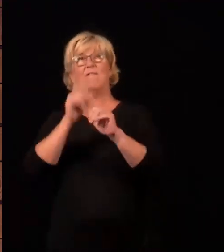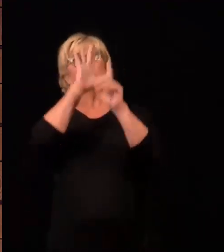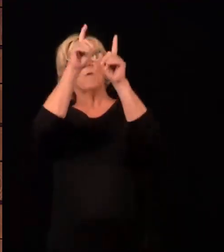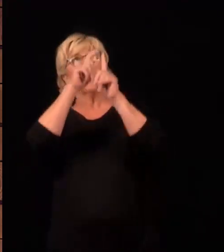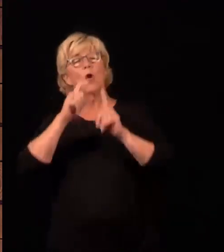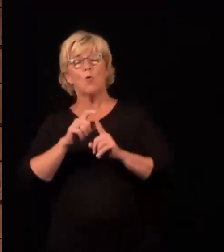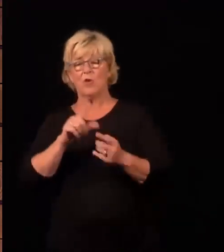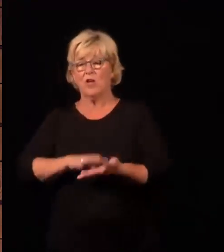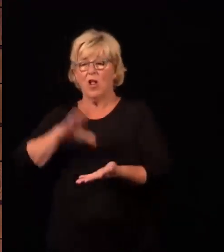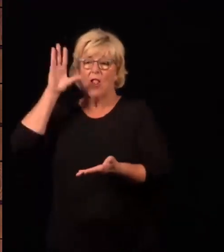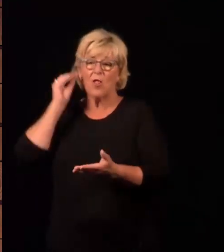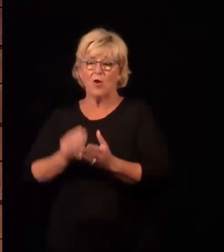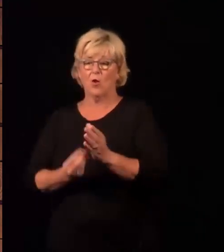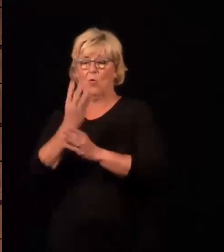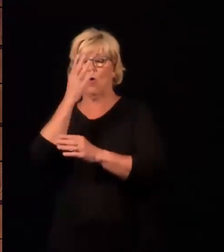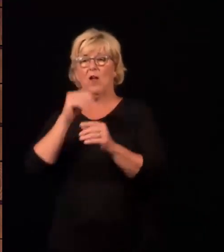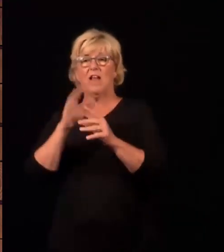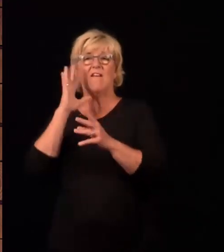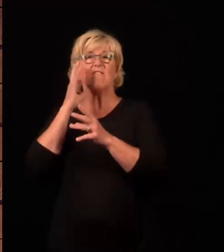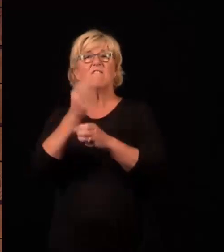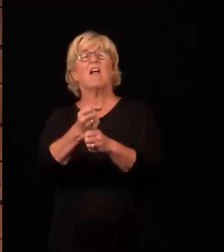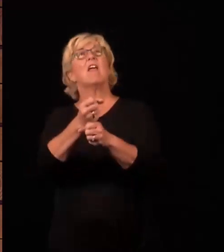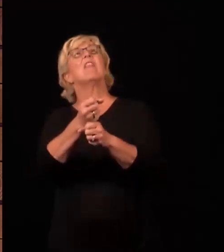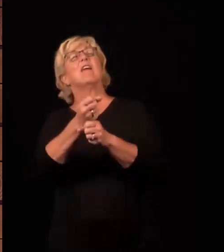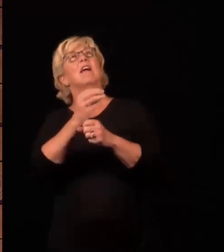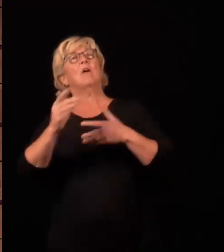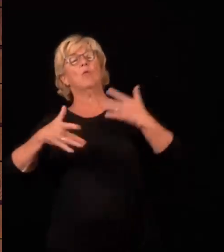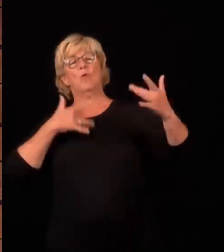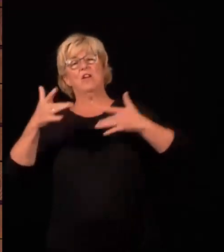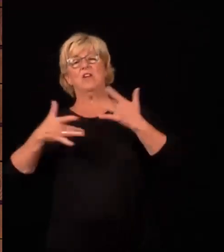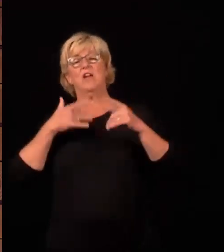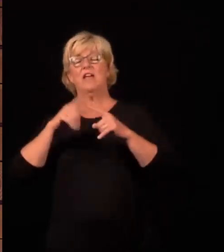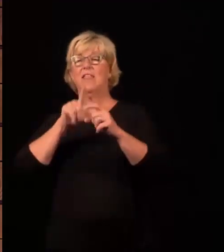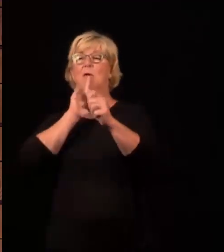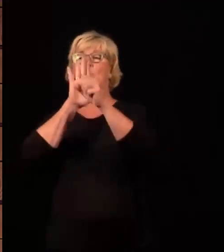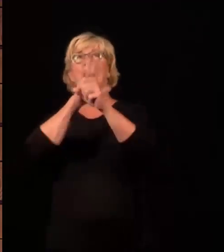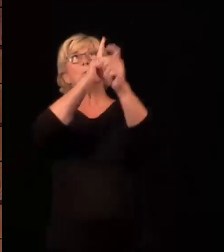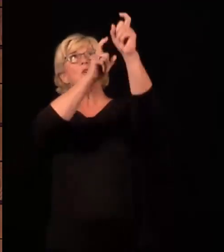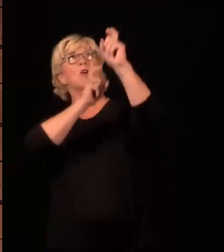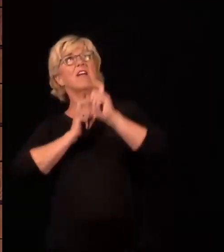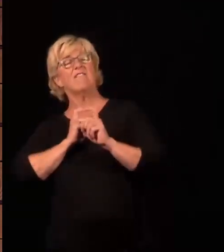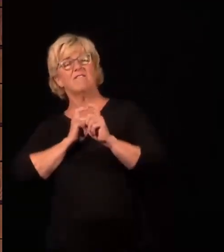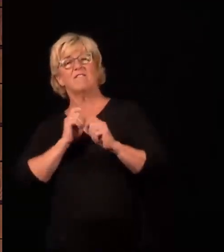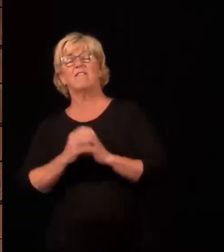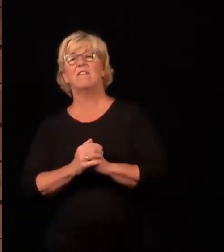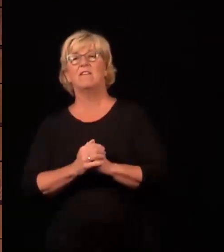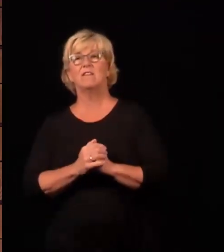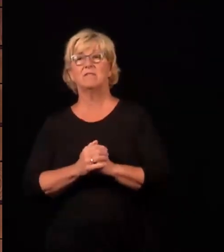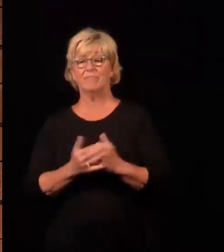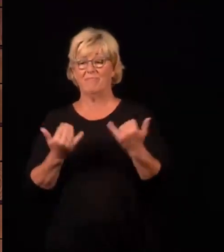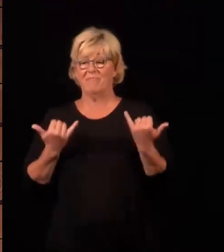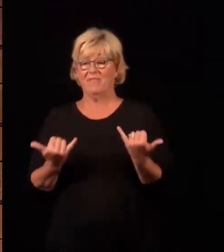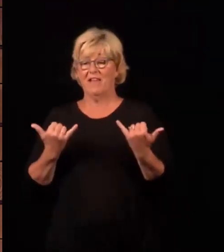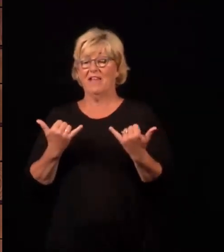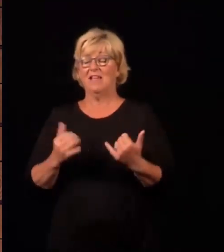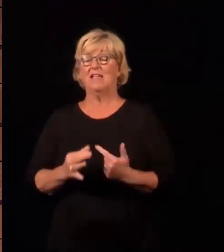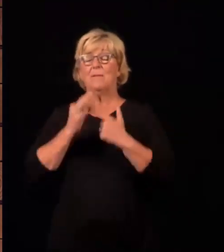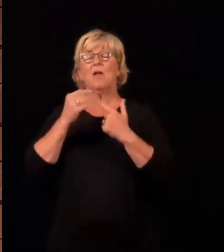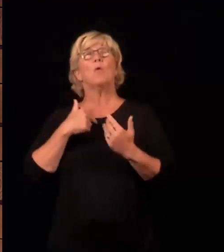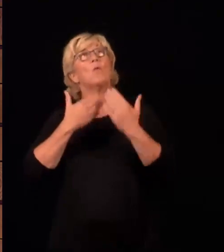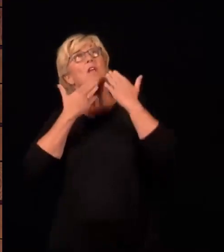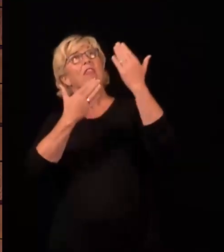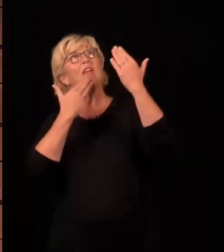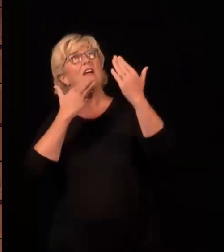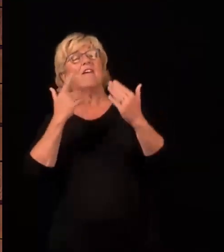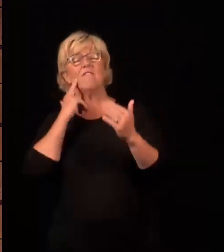Word, to learn and to grow in the faith, and to rejoice in the hope that you offer us. Today, in a special way, we thank you